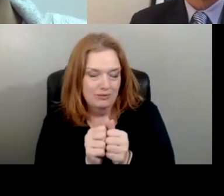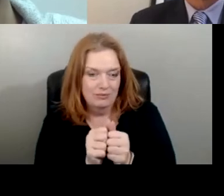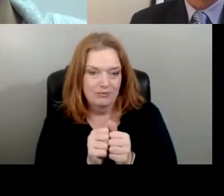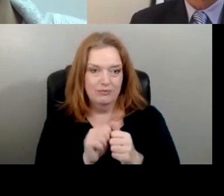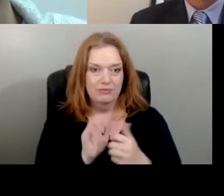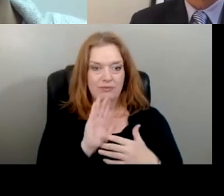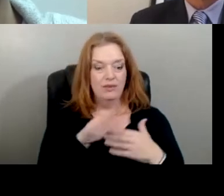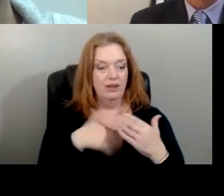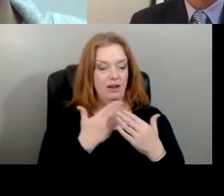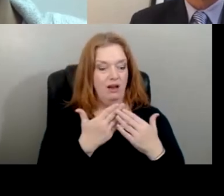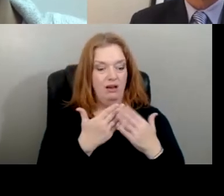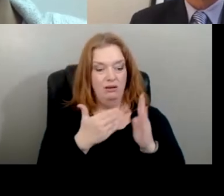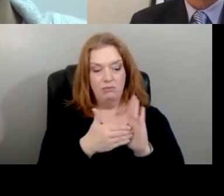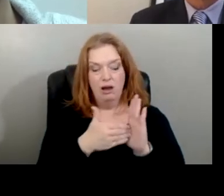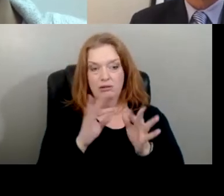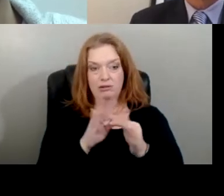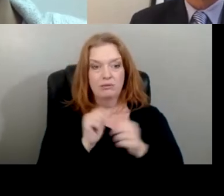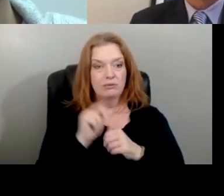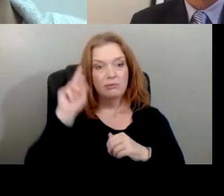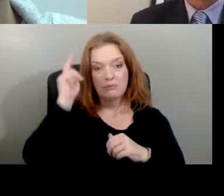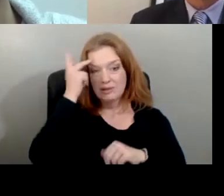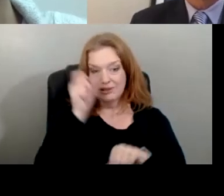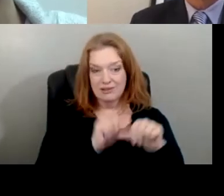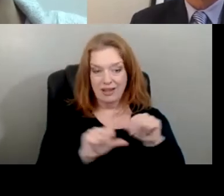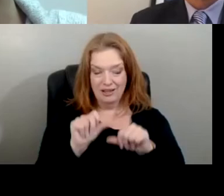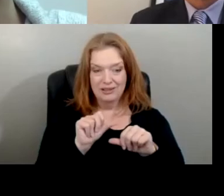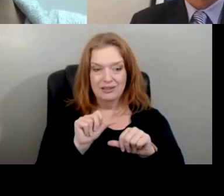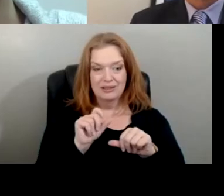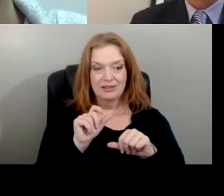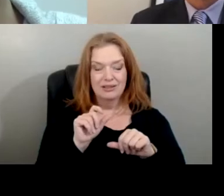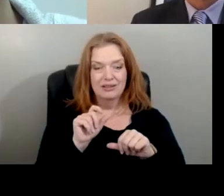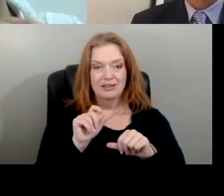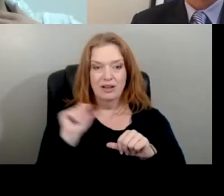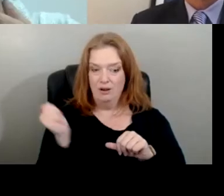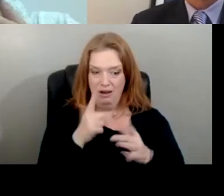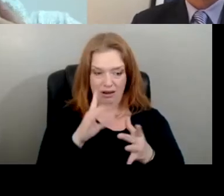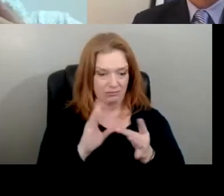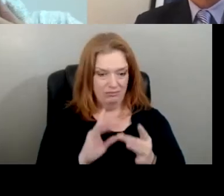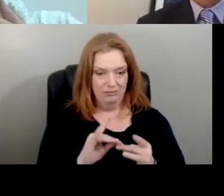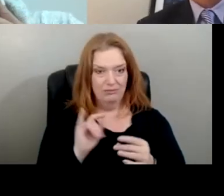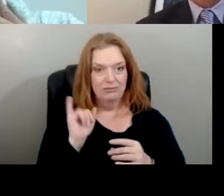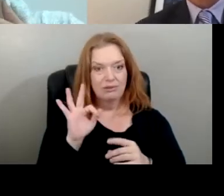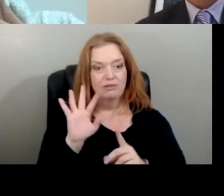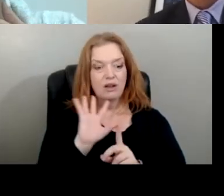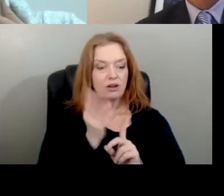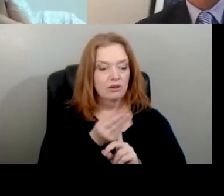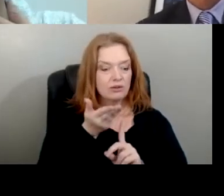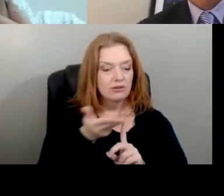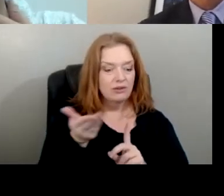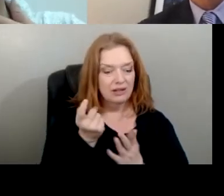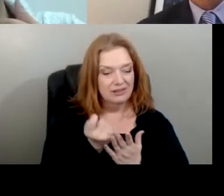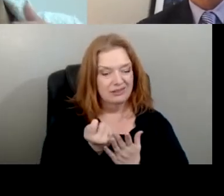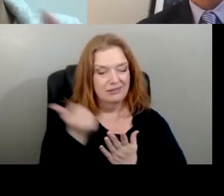political science even suggests that even if you take out cultural factors, even if you just improve